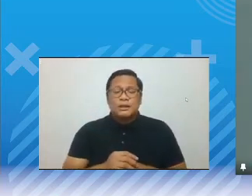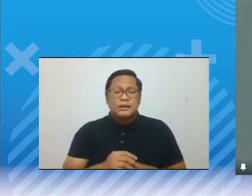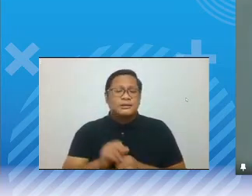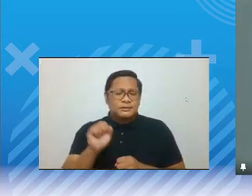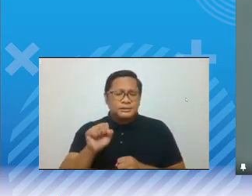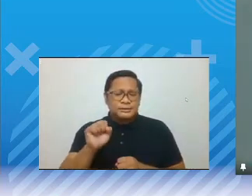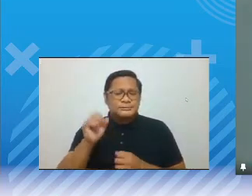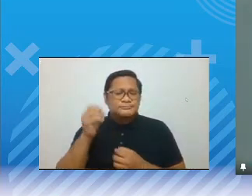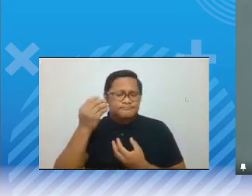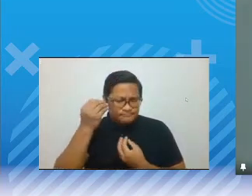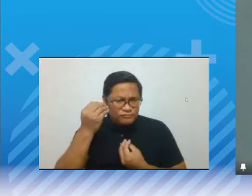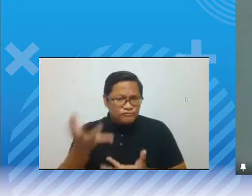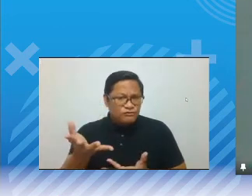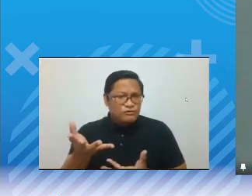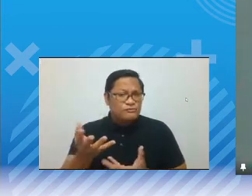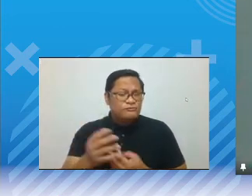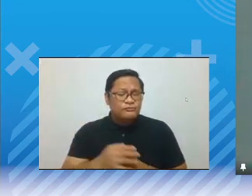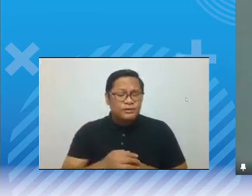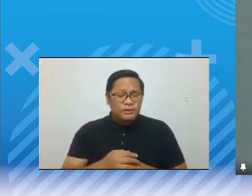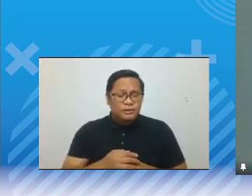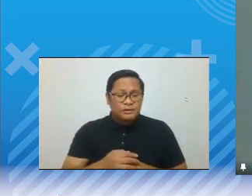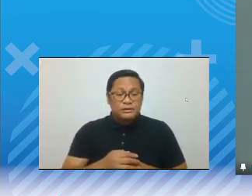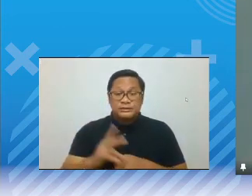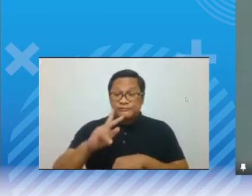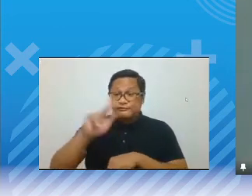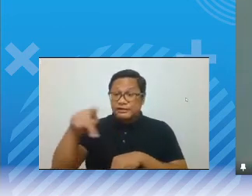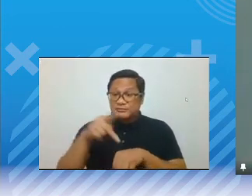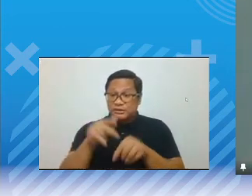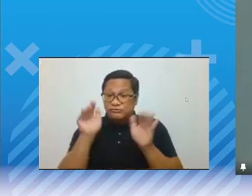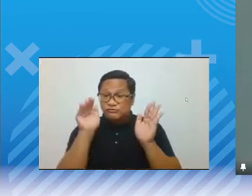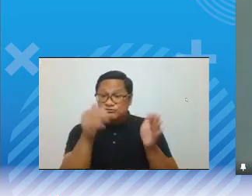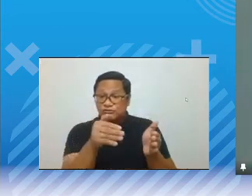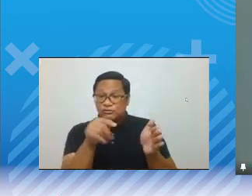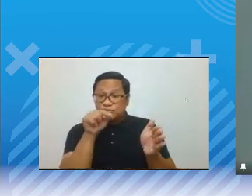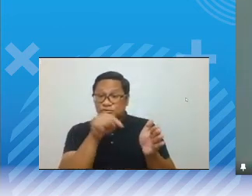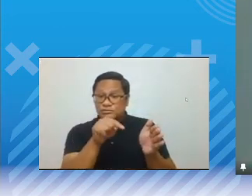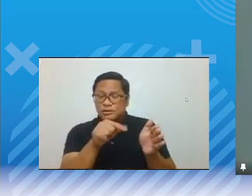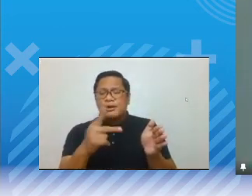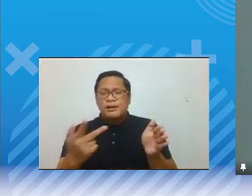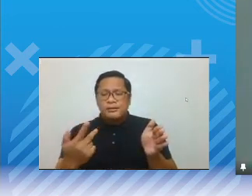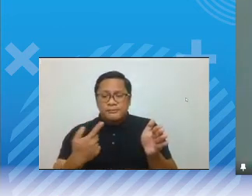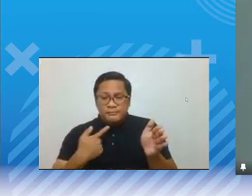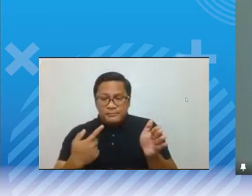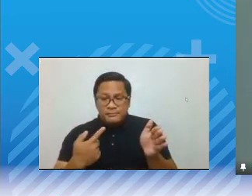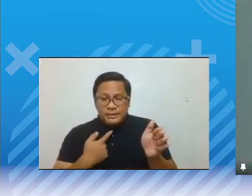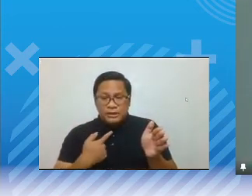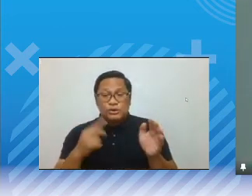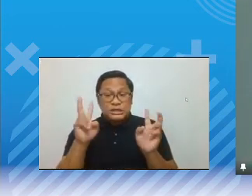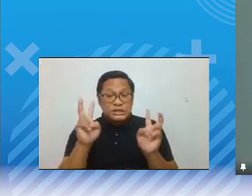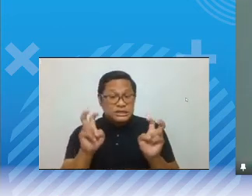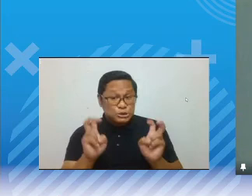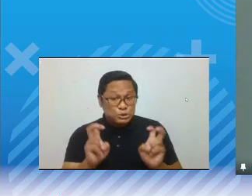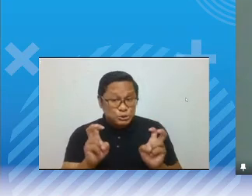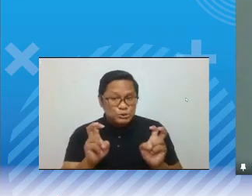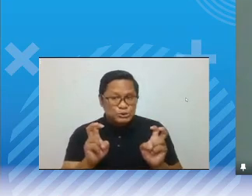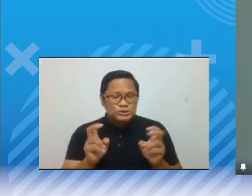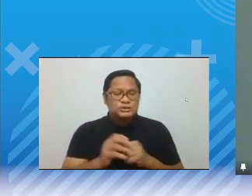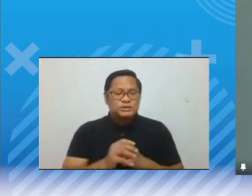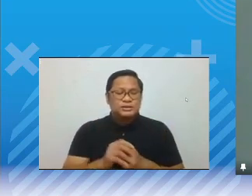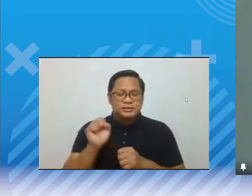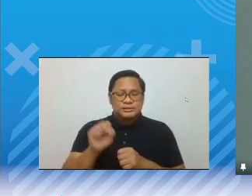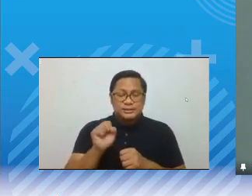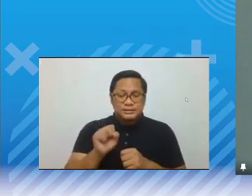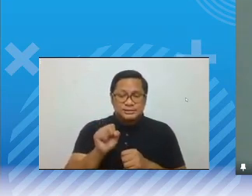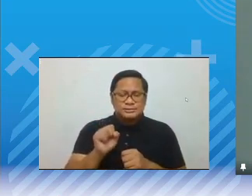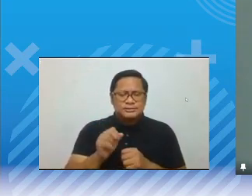po niya na sa Philippine context, nagkaroon tayo ng mga issues na map out po yun, at ito ay